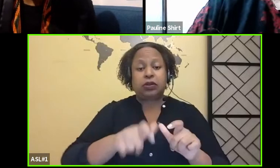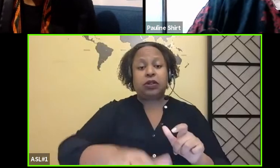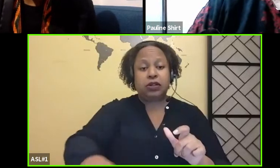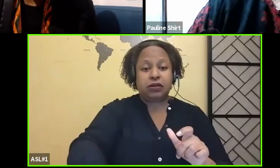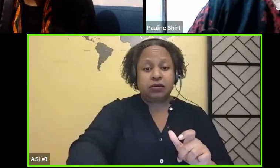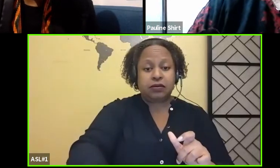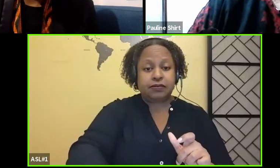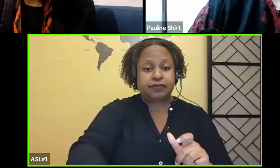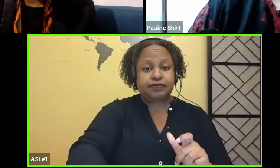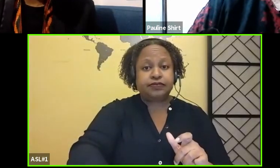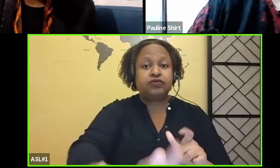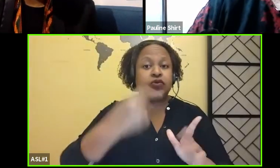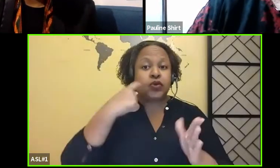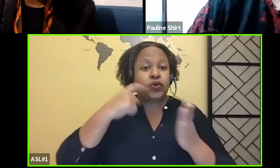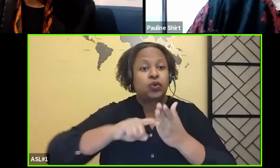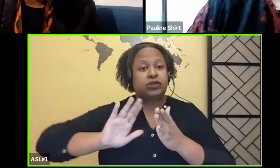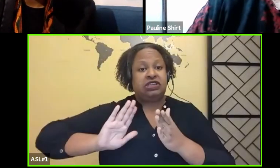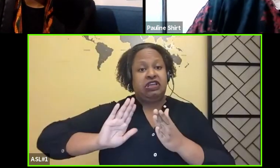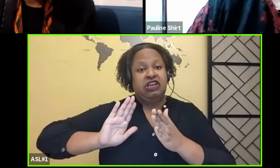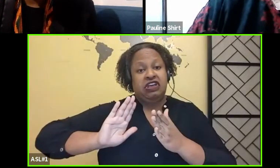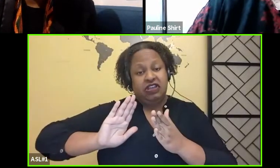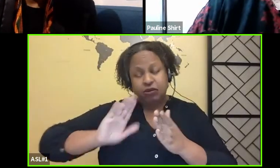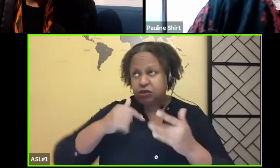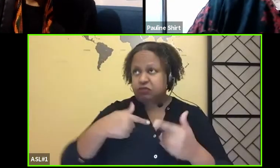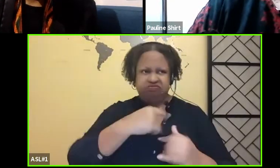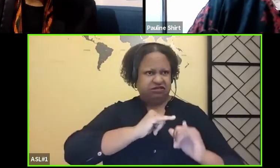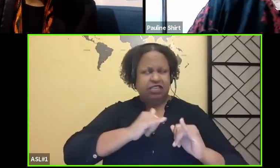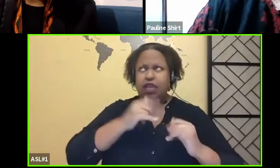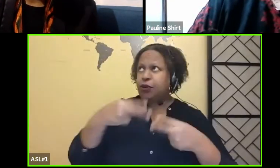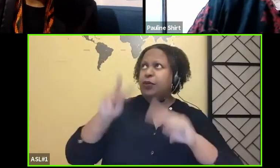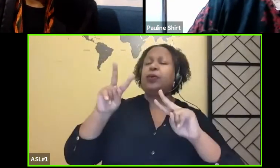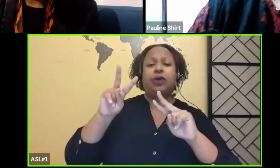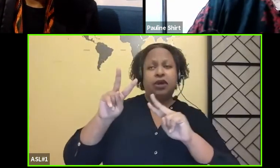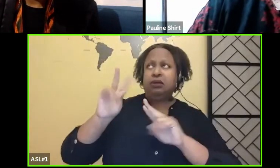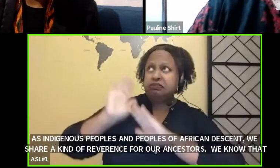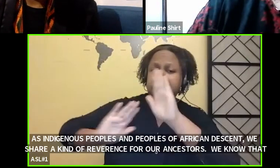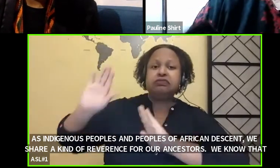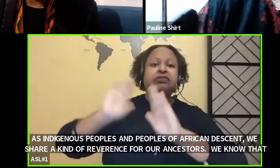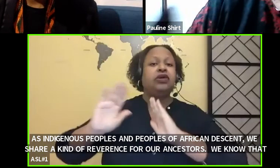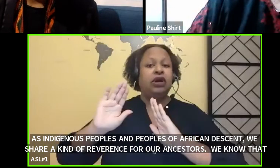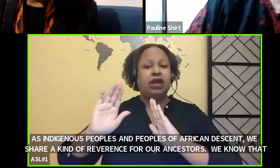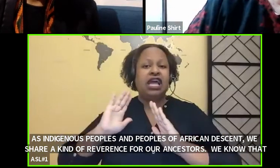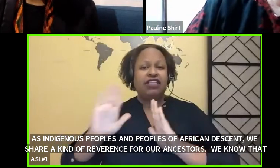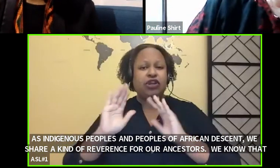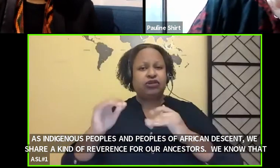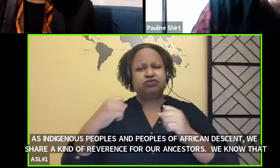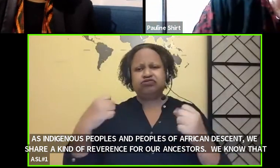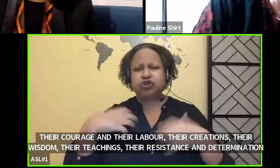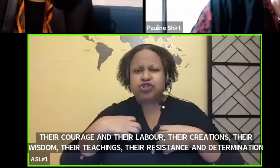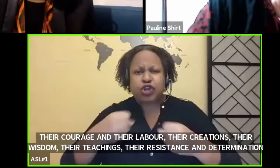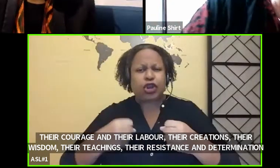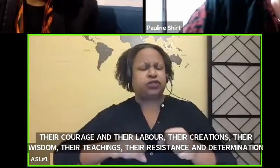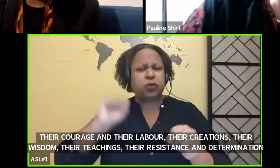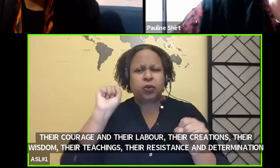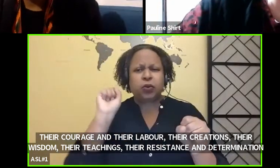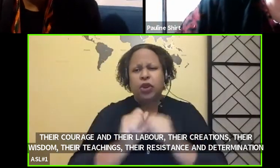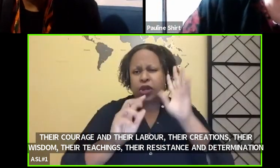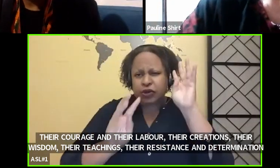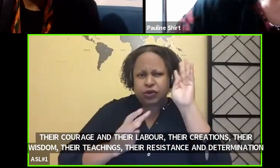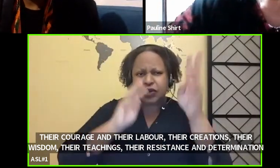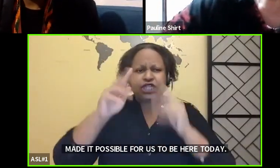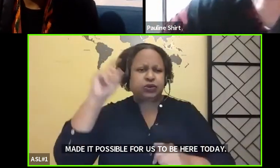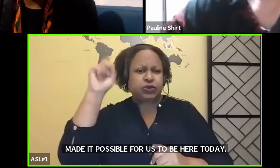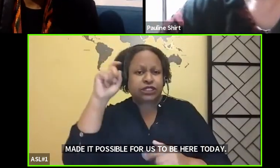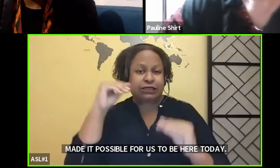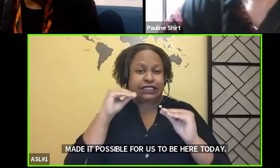and determination made it possible for us to be here today. We are grateful for their struggles. I'm also thinking, and many of us